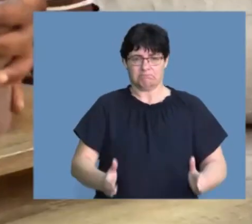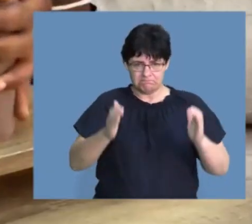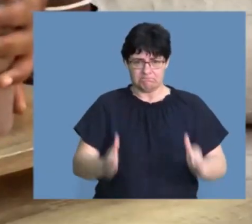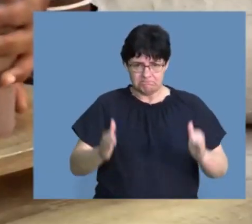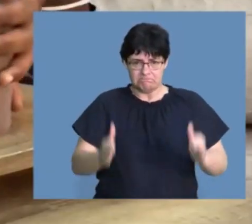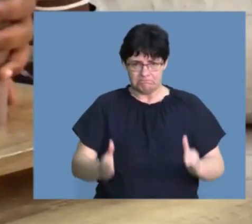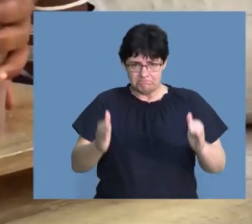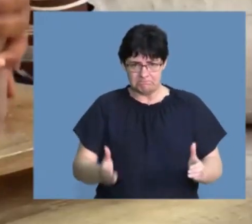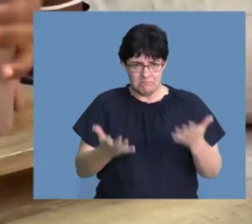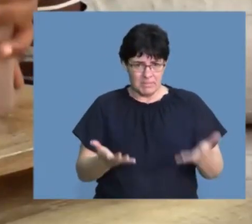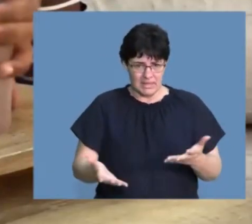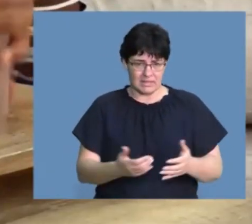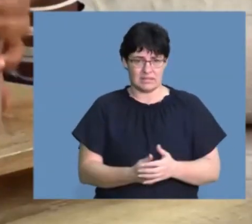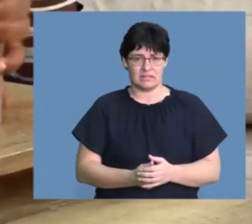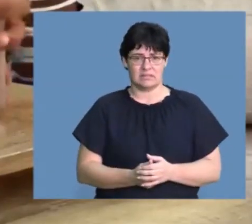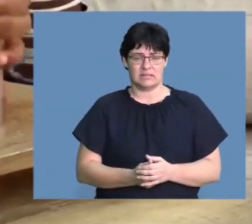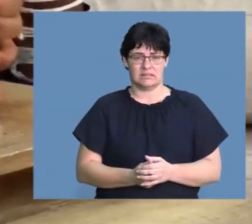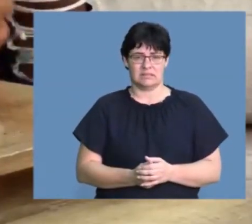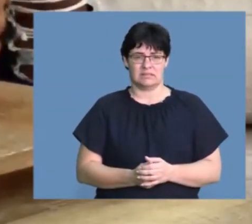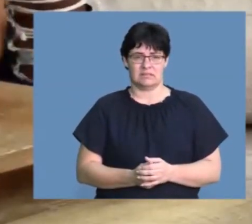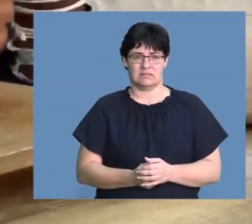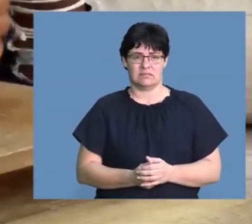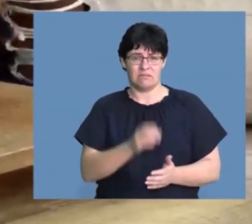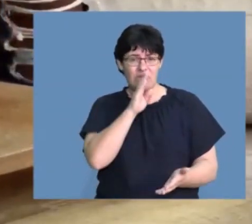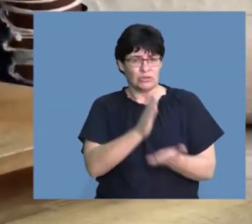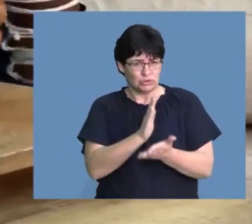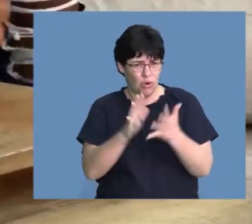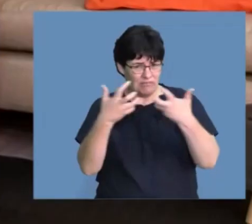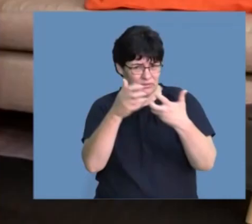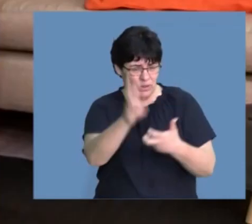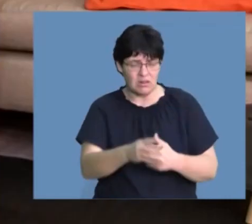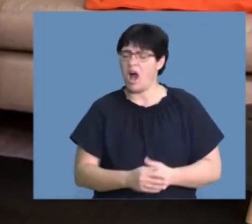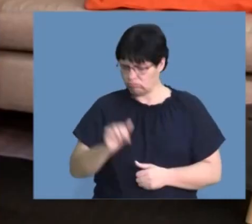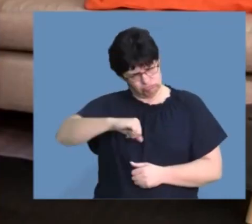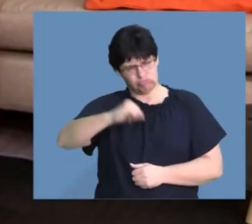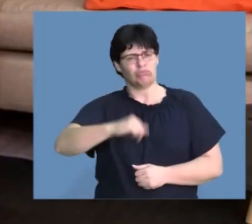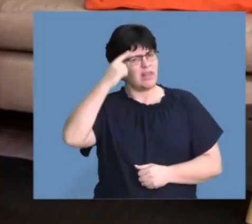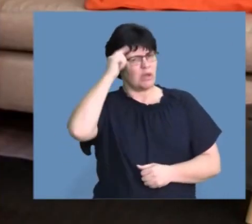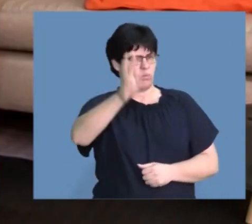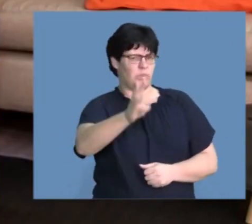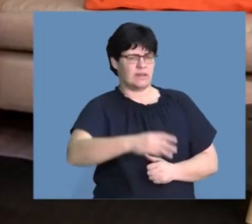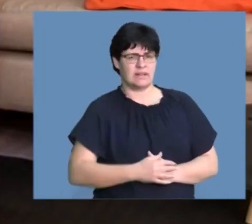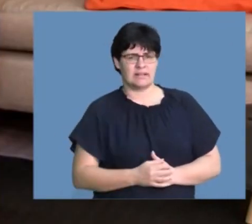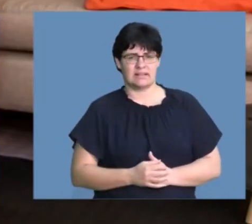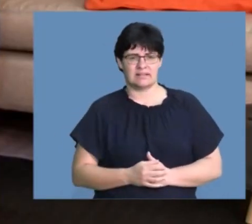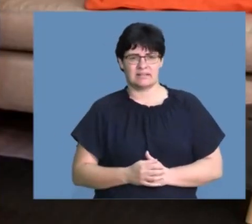Maybe we need to bang it a bit, lift it up and bang it down. Are you sure this is going to fit in? I think it'll fit this time.